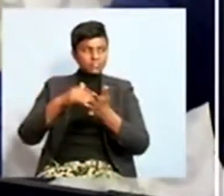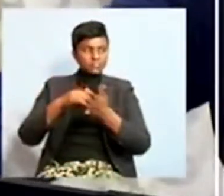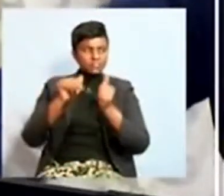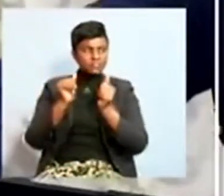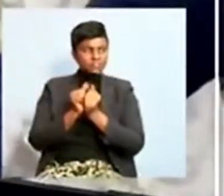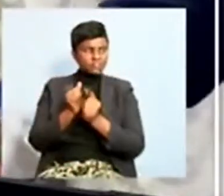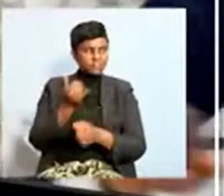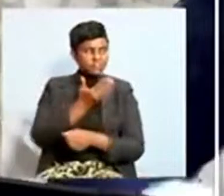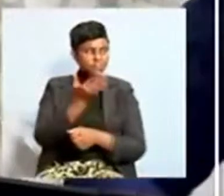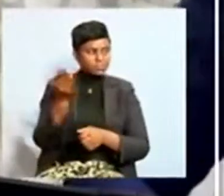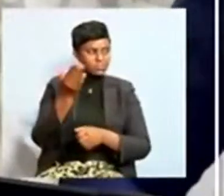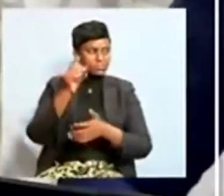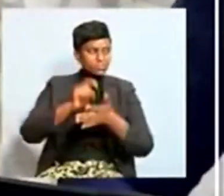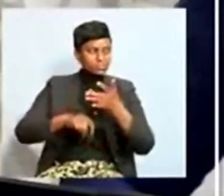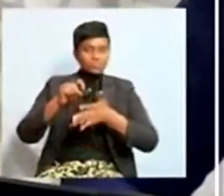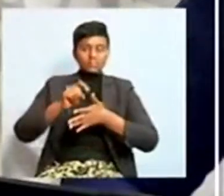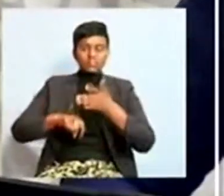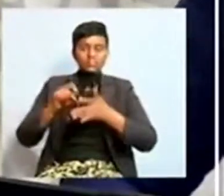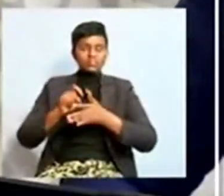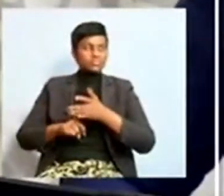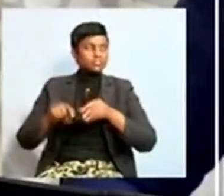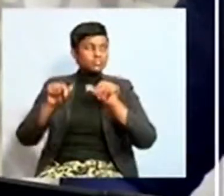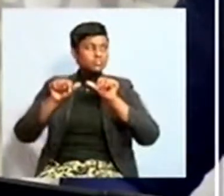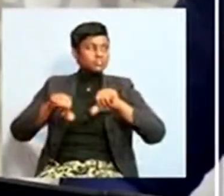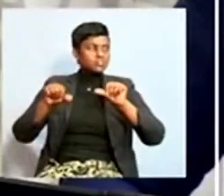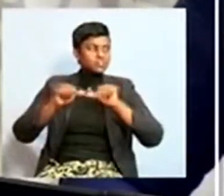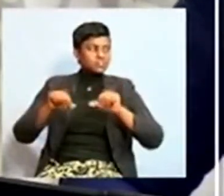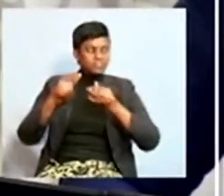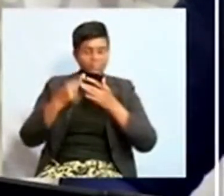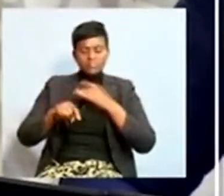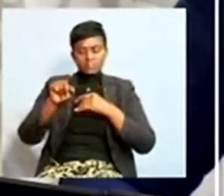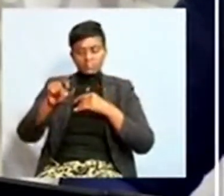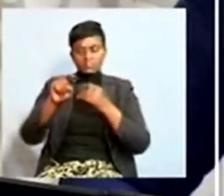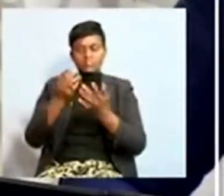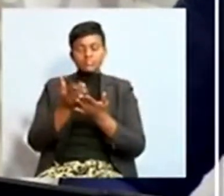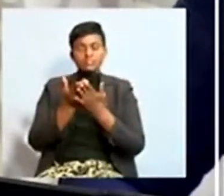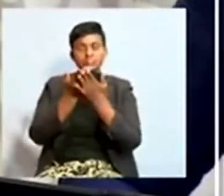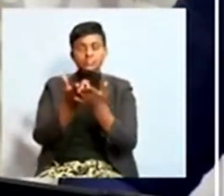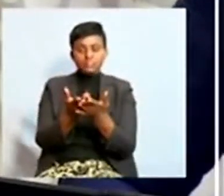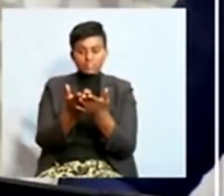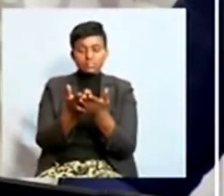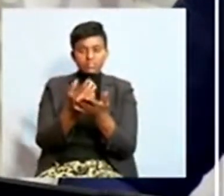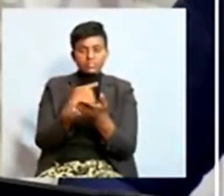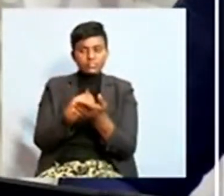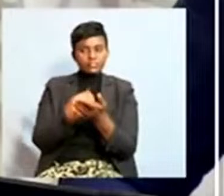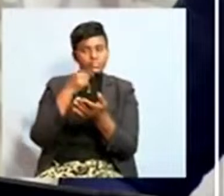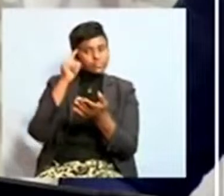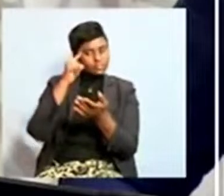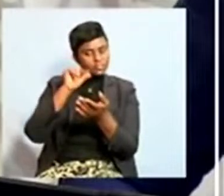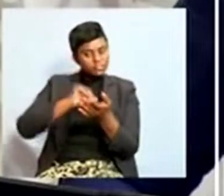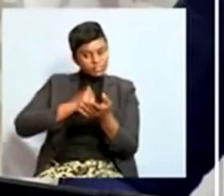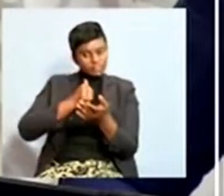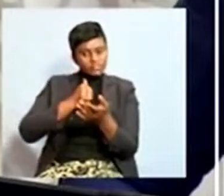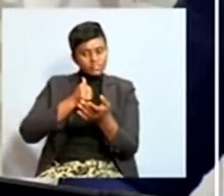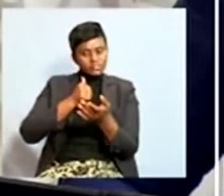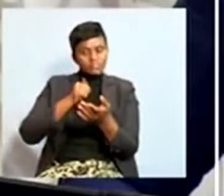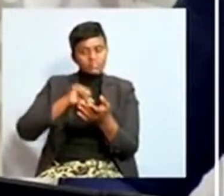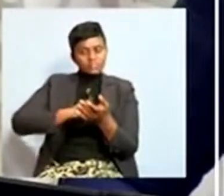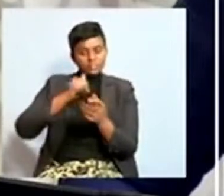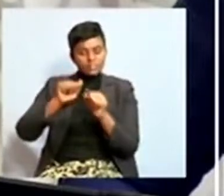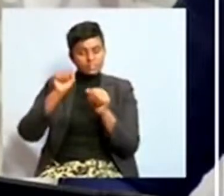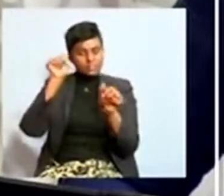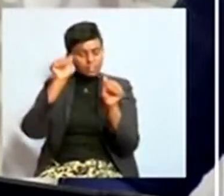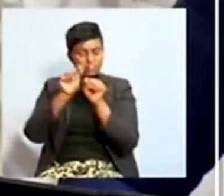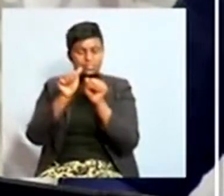terms of the cost-benefit analysis that needs to be given, I think our view is that indeed we may agree with the